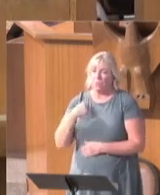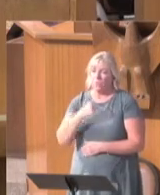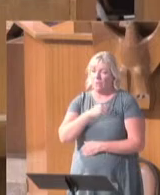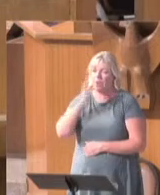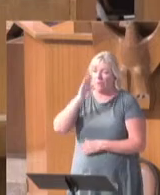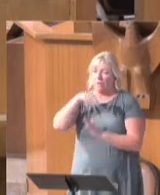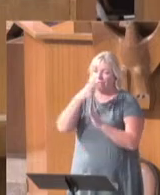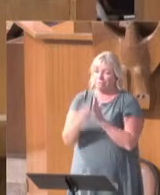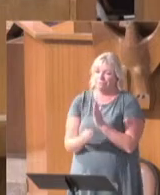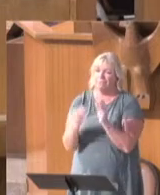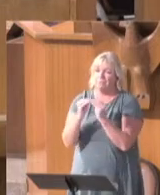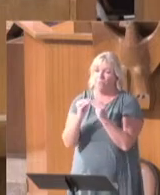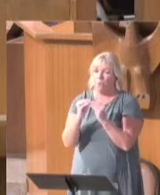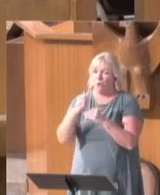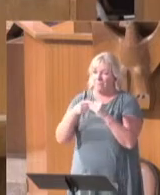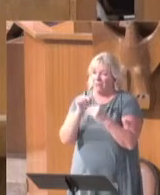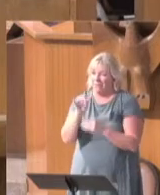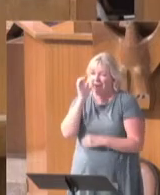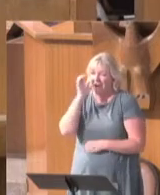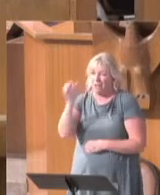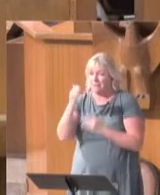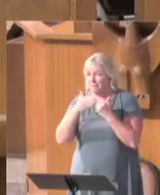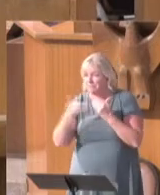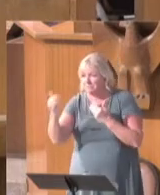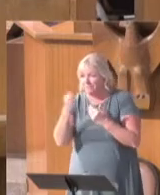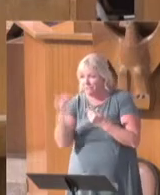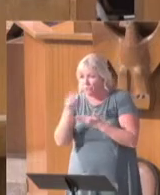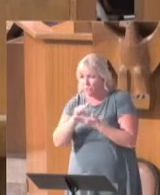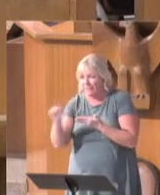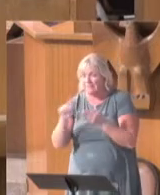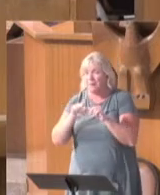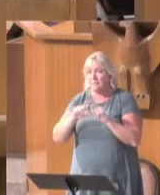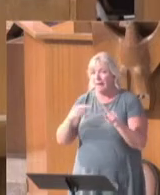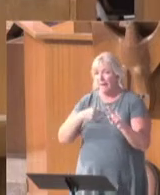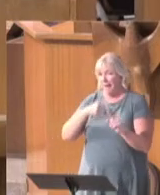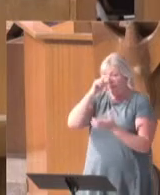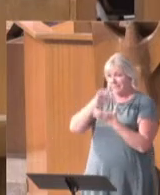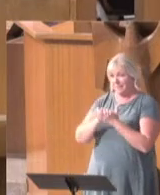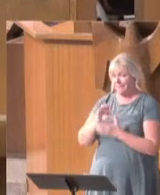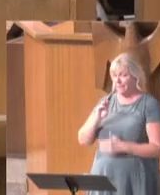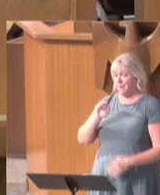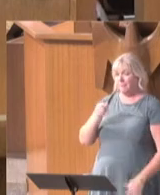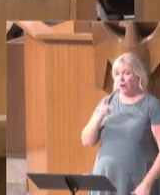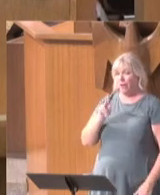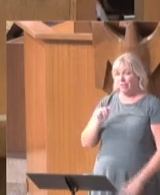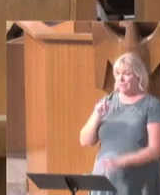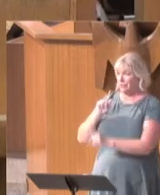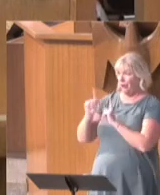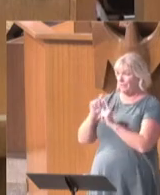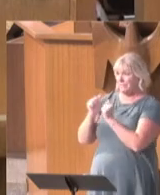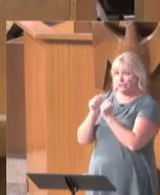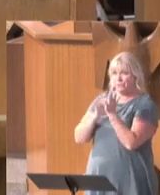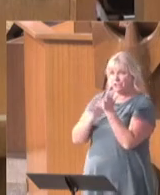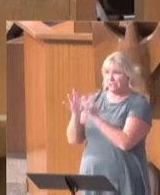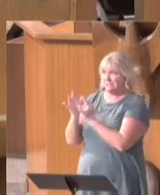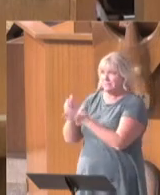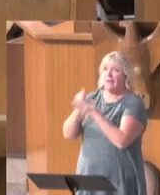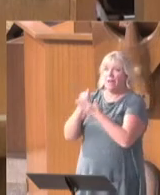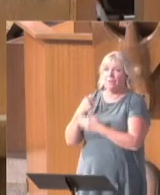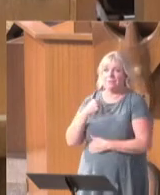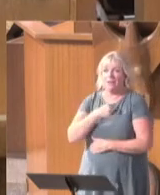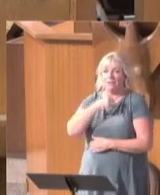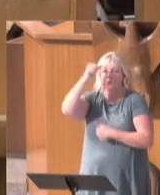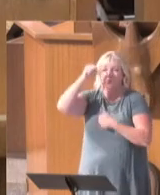more into this concept in the weeks to come, but I think Martha's conversation with Jesus ends with a good reminder